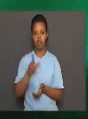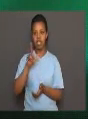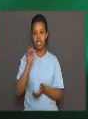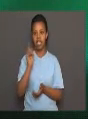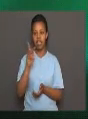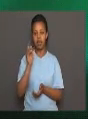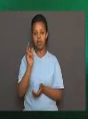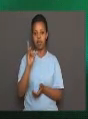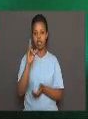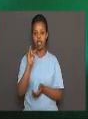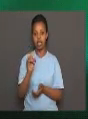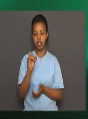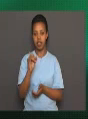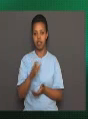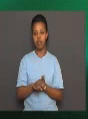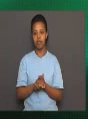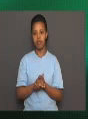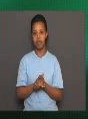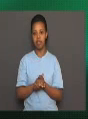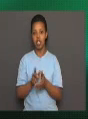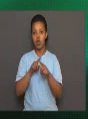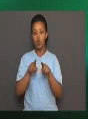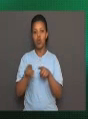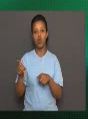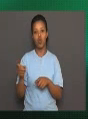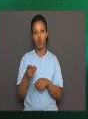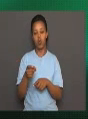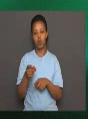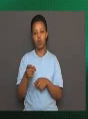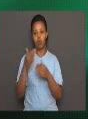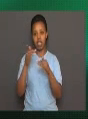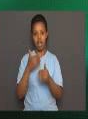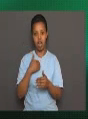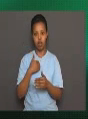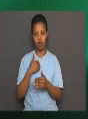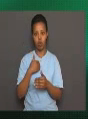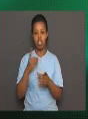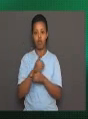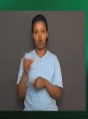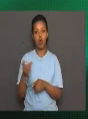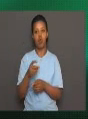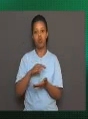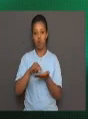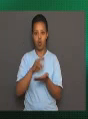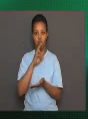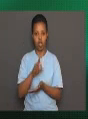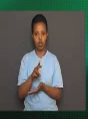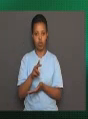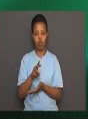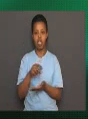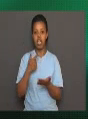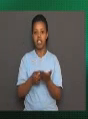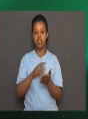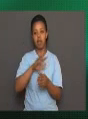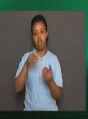Lipids are a diverse range of organic molecules that include